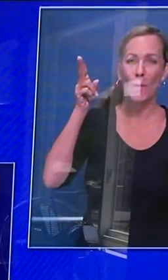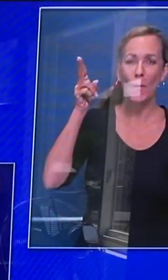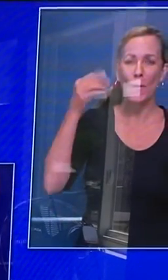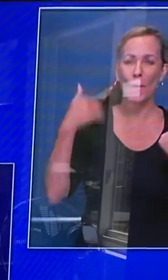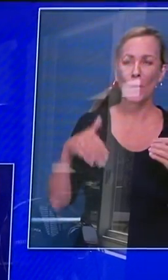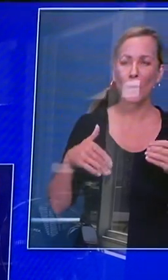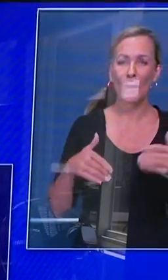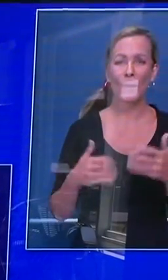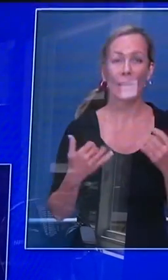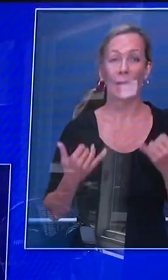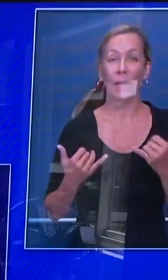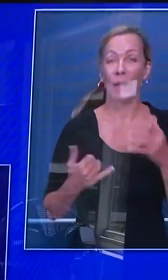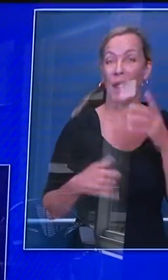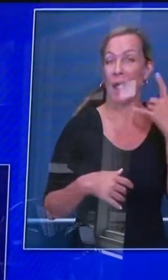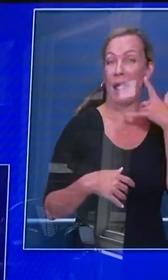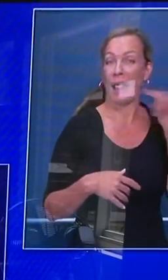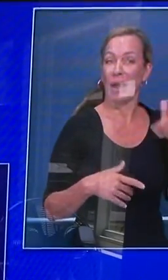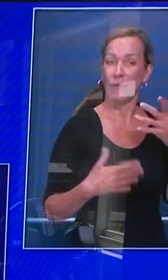battling some